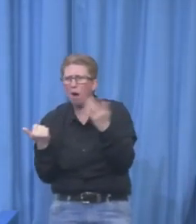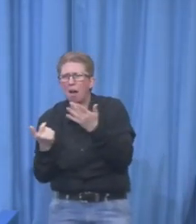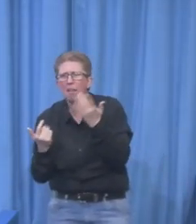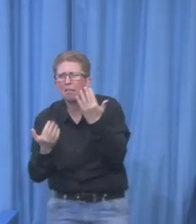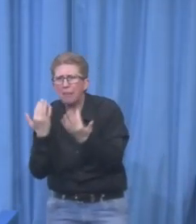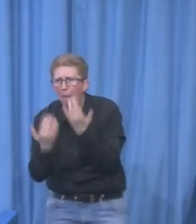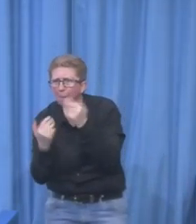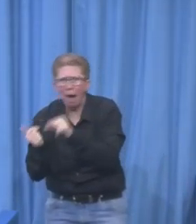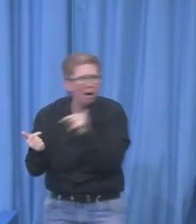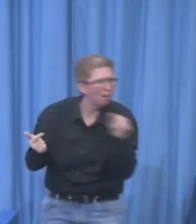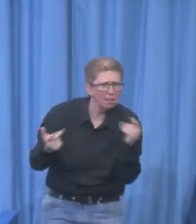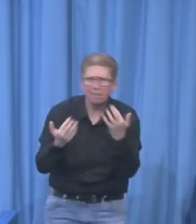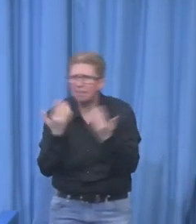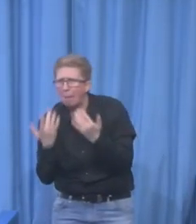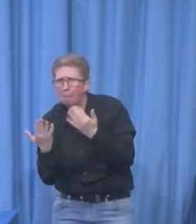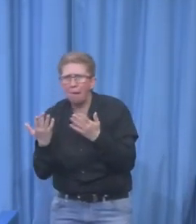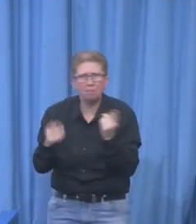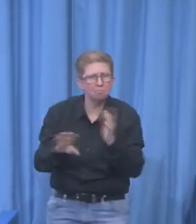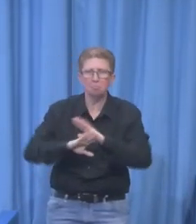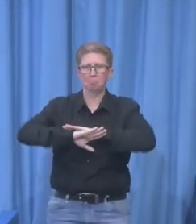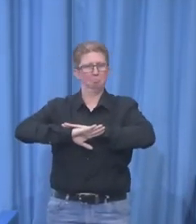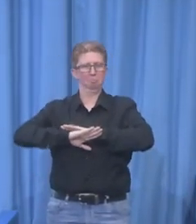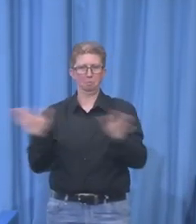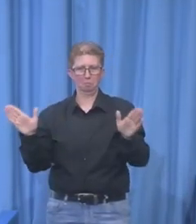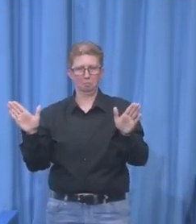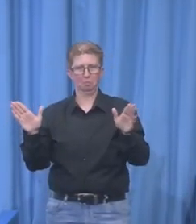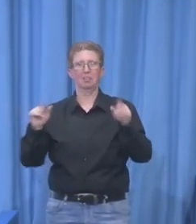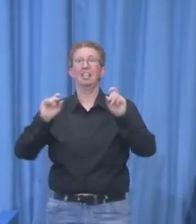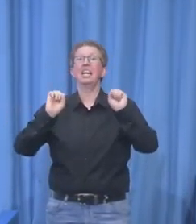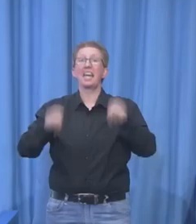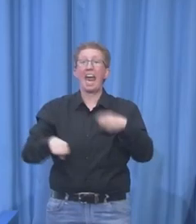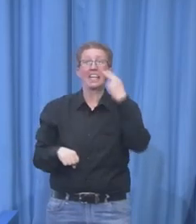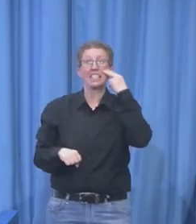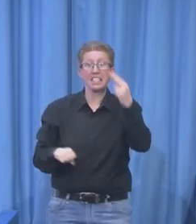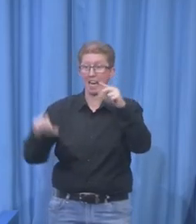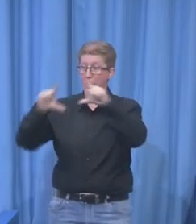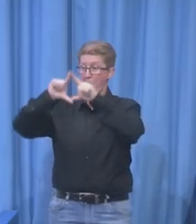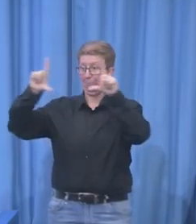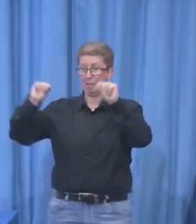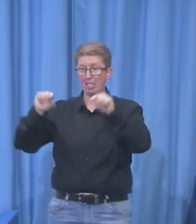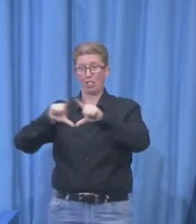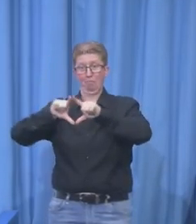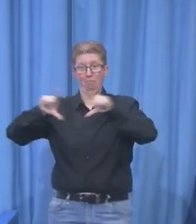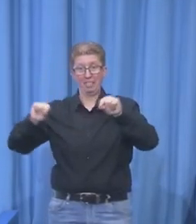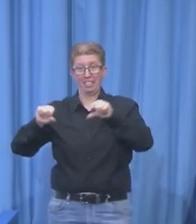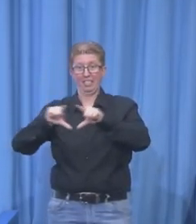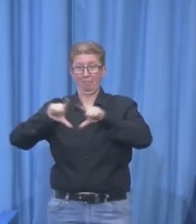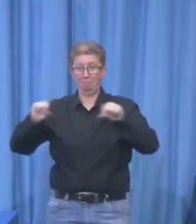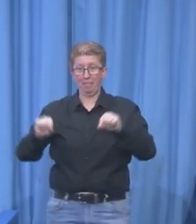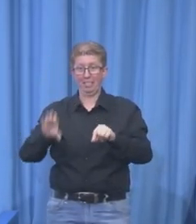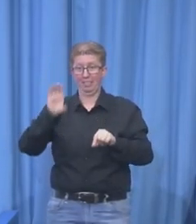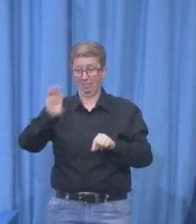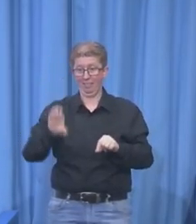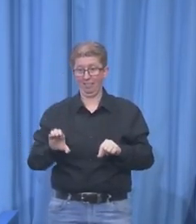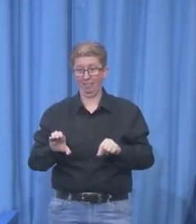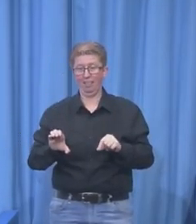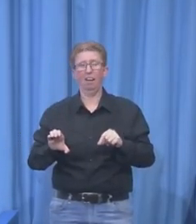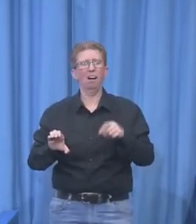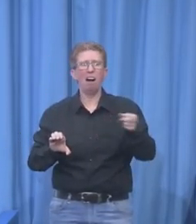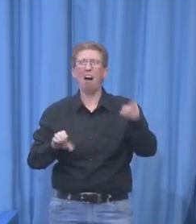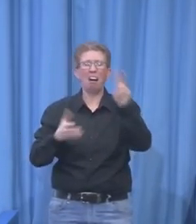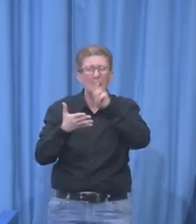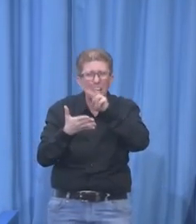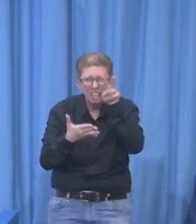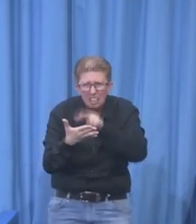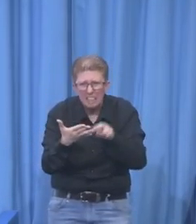absolutely don't. What do we care about? We care that she gets the job done. So I'm just going to finish with this. Here's the tricky